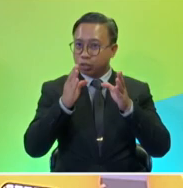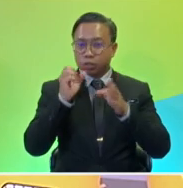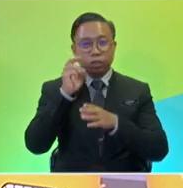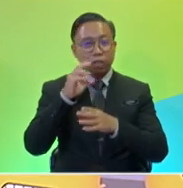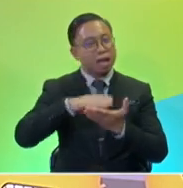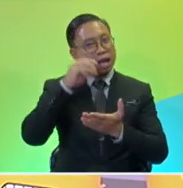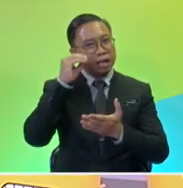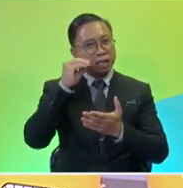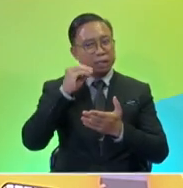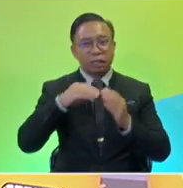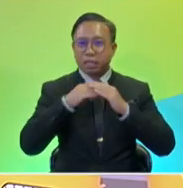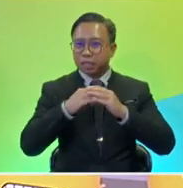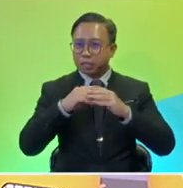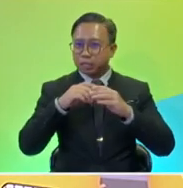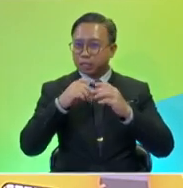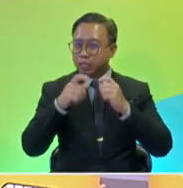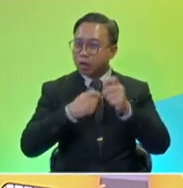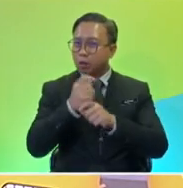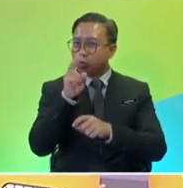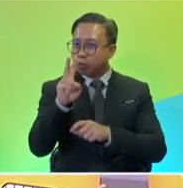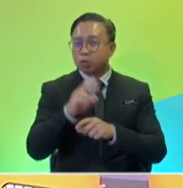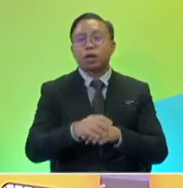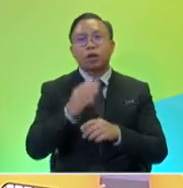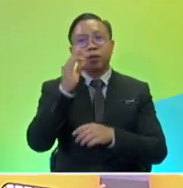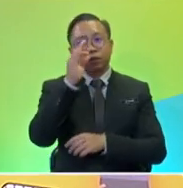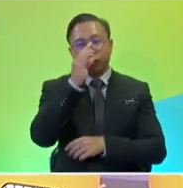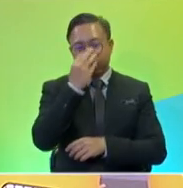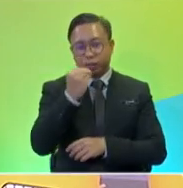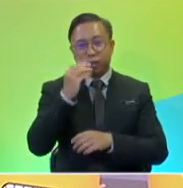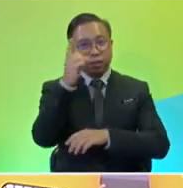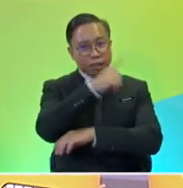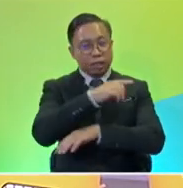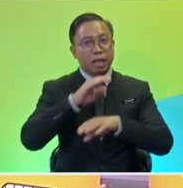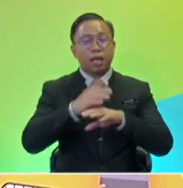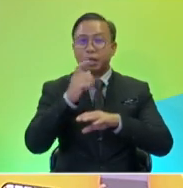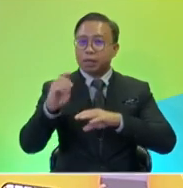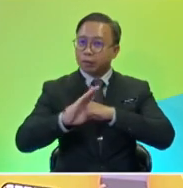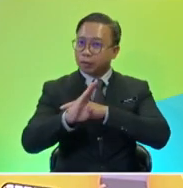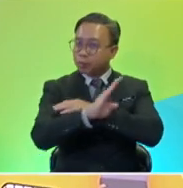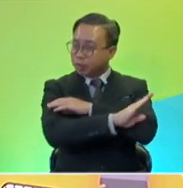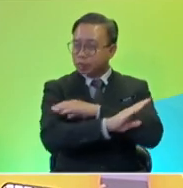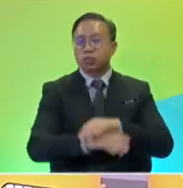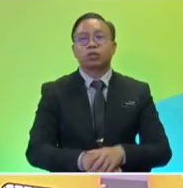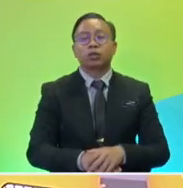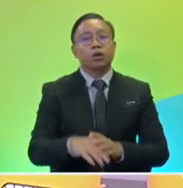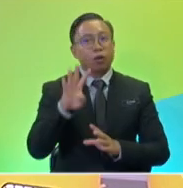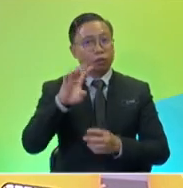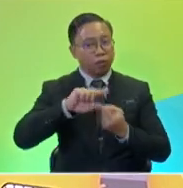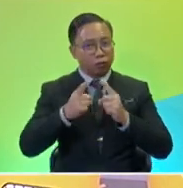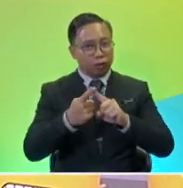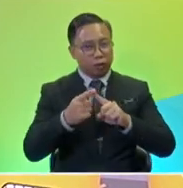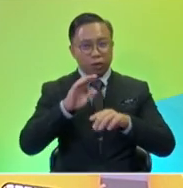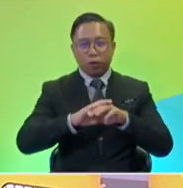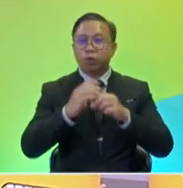Bahasa Inggeris Tahun 2 with the topic of Fun Day at the Beach. And I'm also here with 4 friends on Google